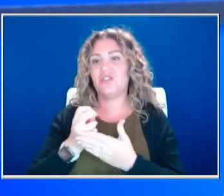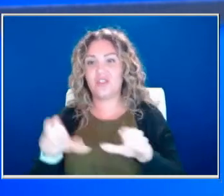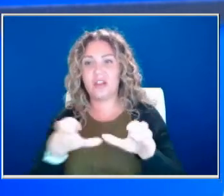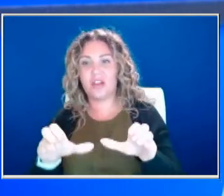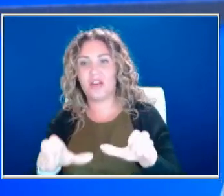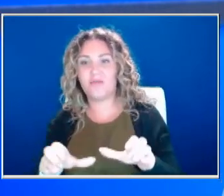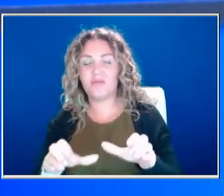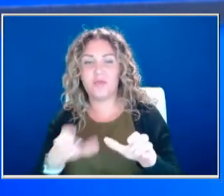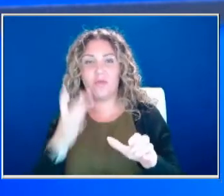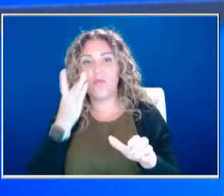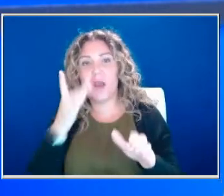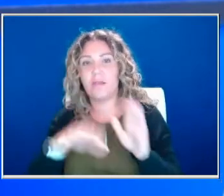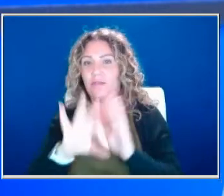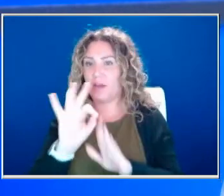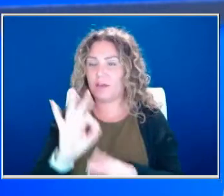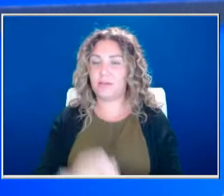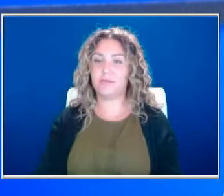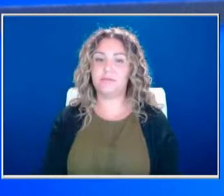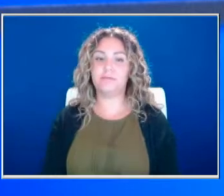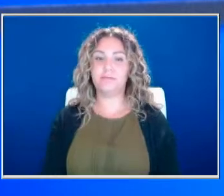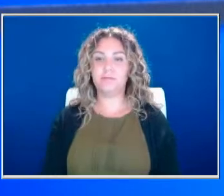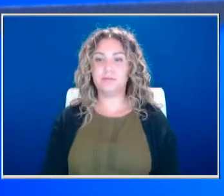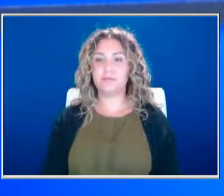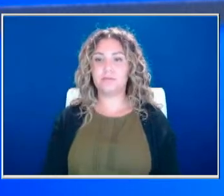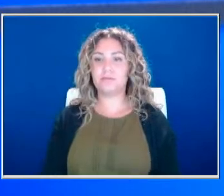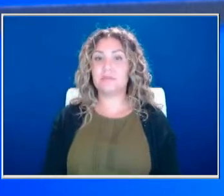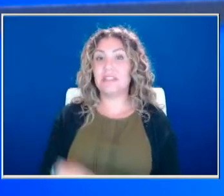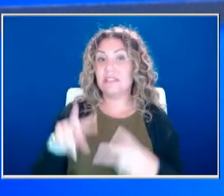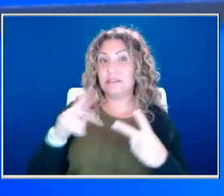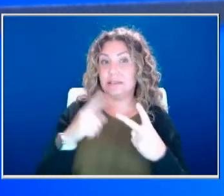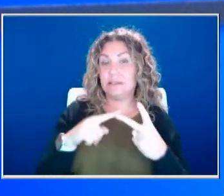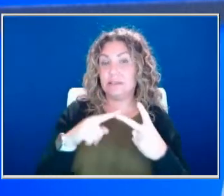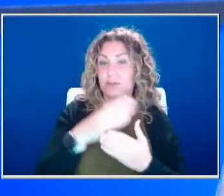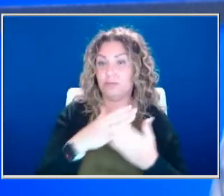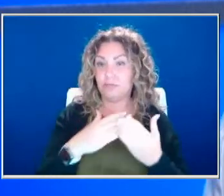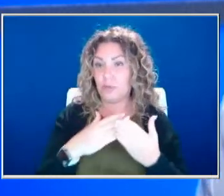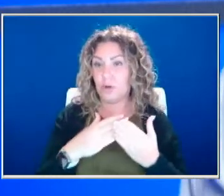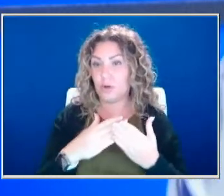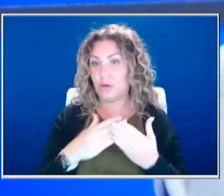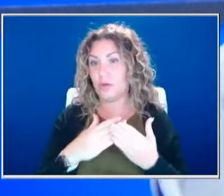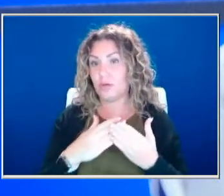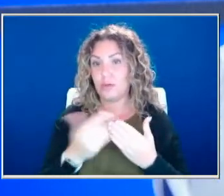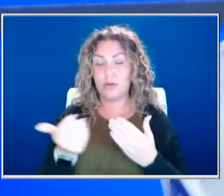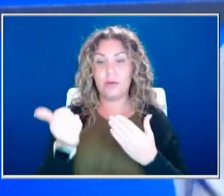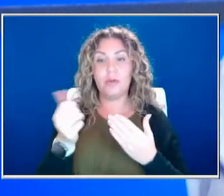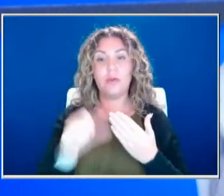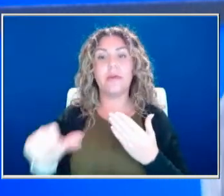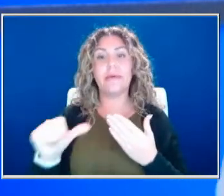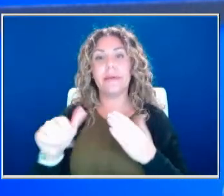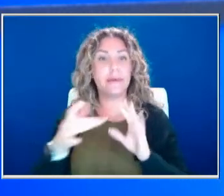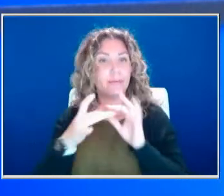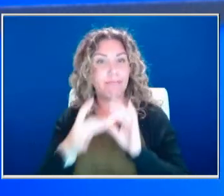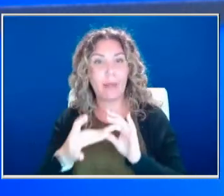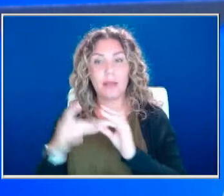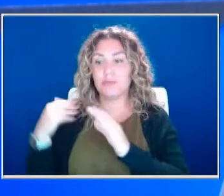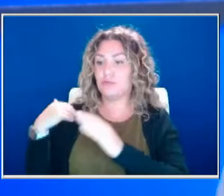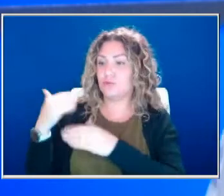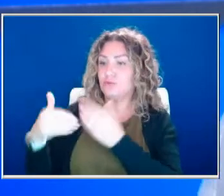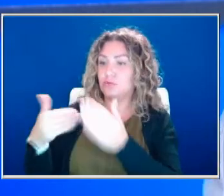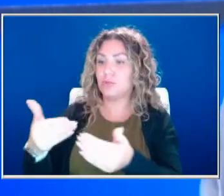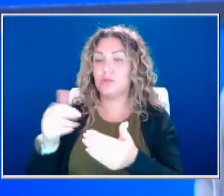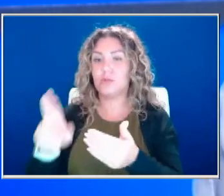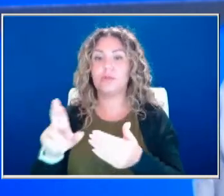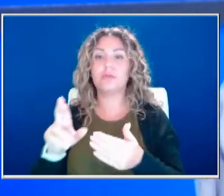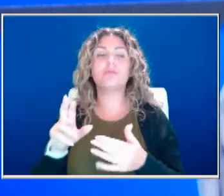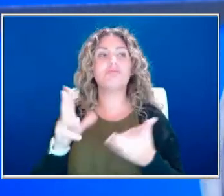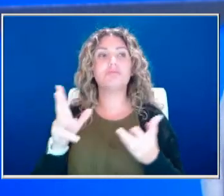or why we find them. And then the second part of the question was any link to hereditary or genetics, things like that. There are